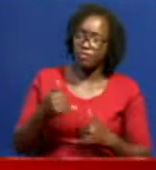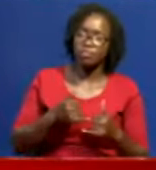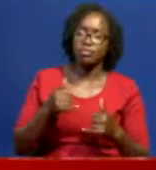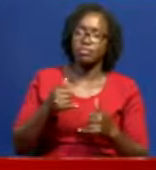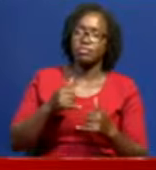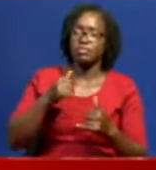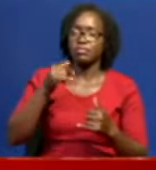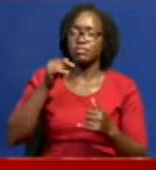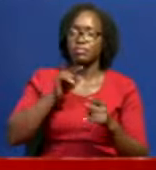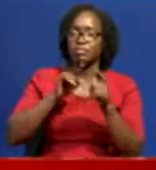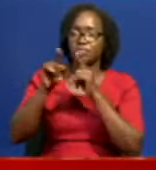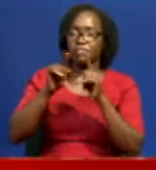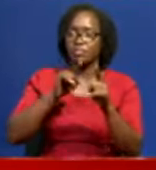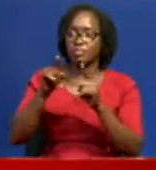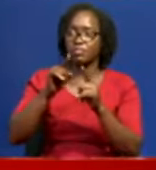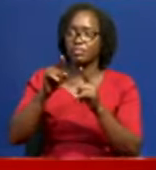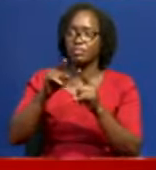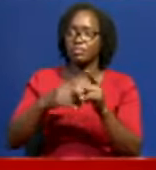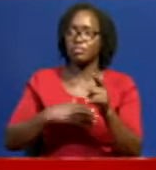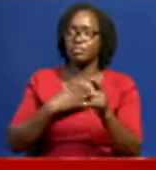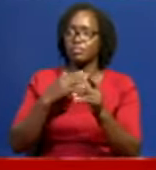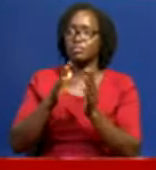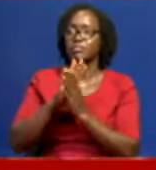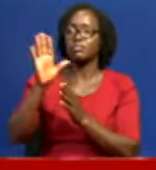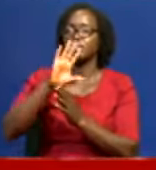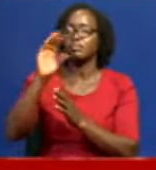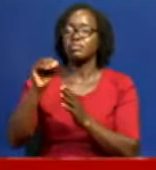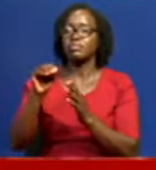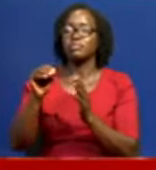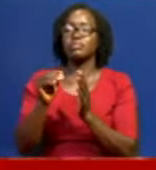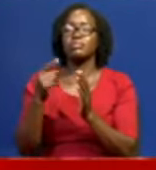Africa and ranks 10th globally.